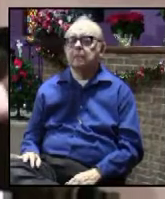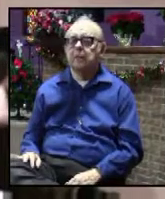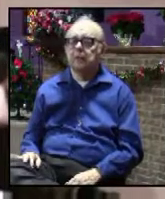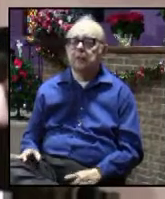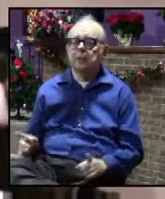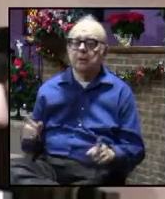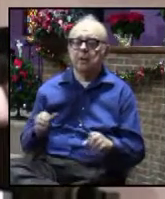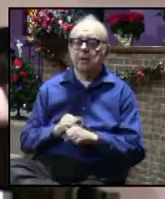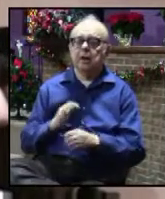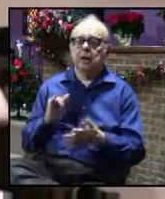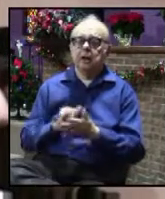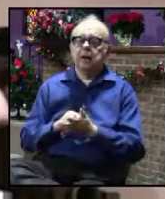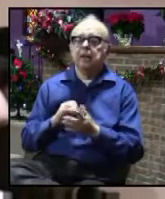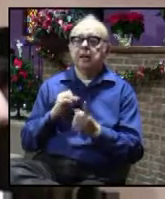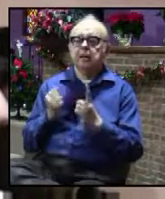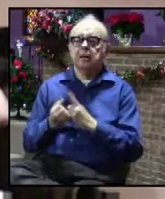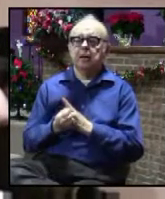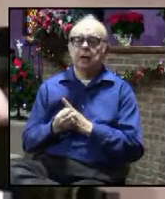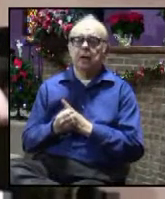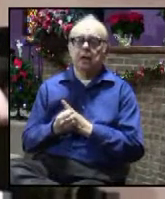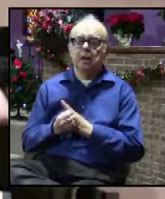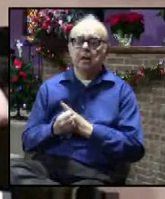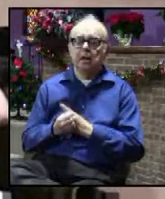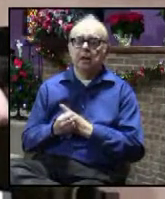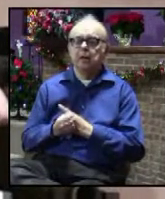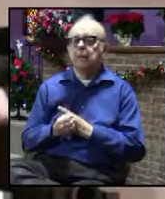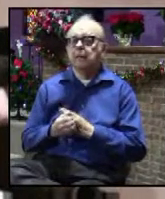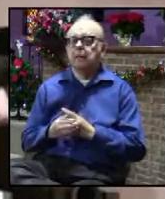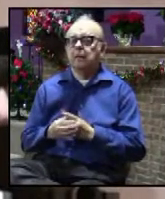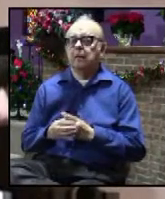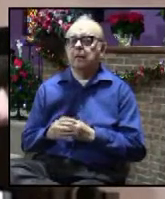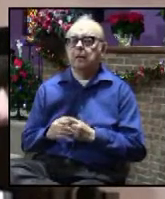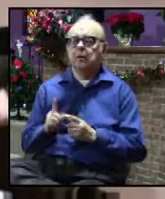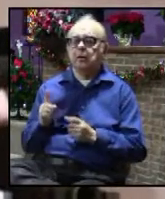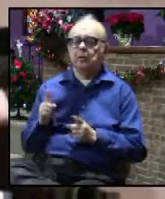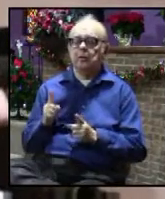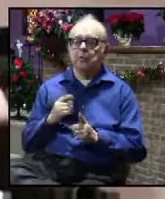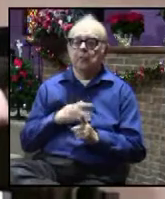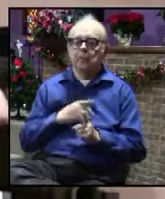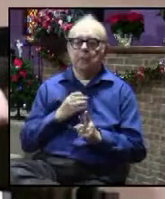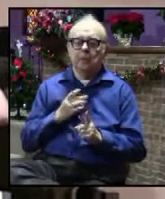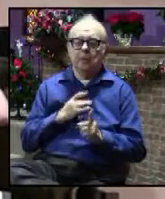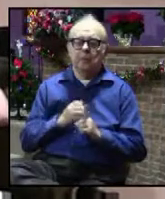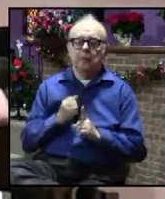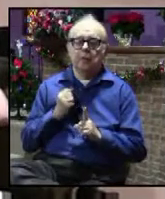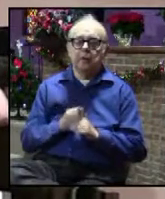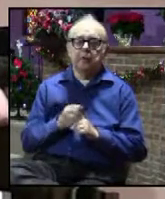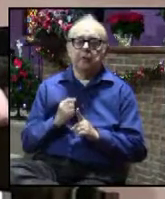When you get into that situation and when you get into that shape, there is one heartbeat that you'll always feel.